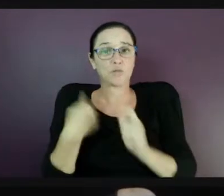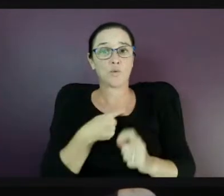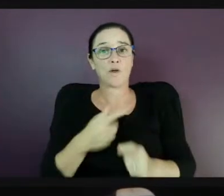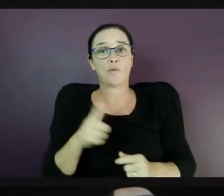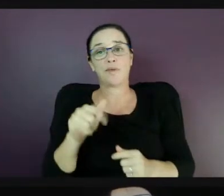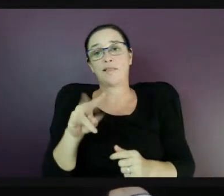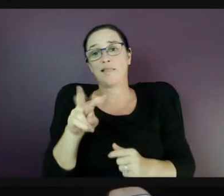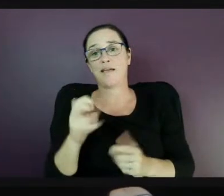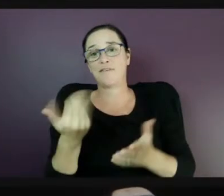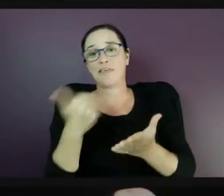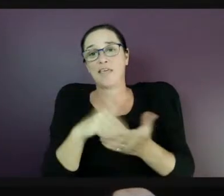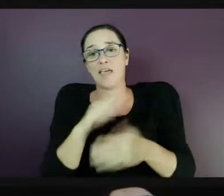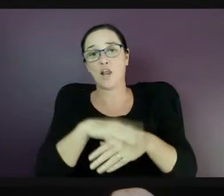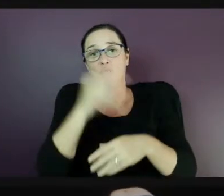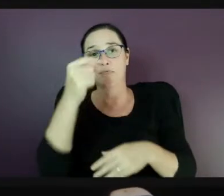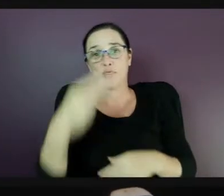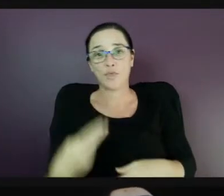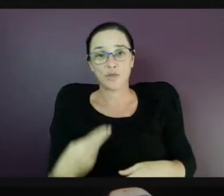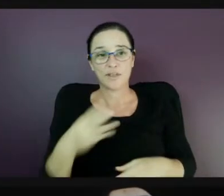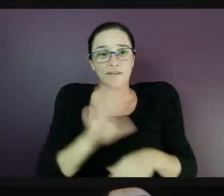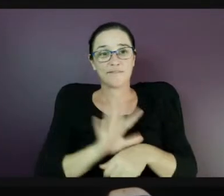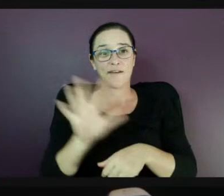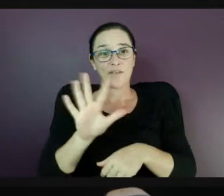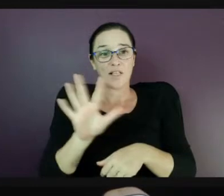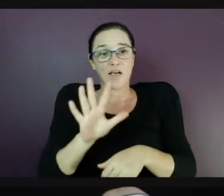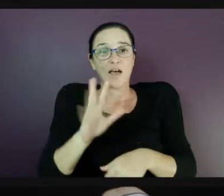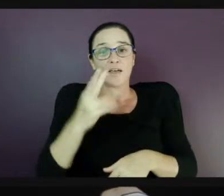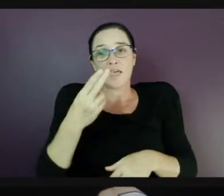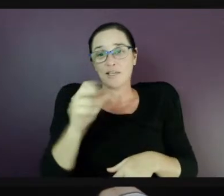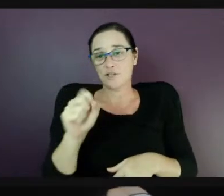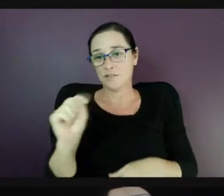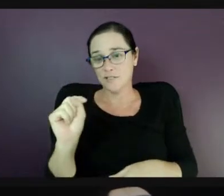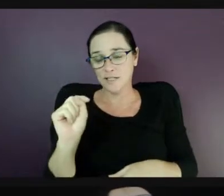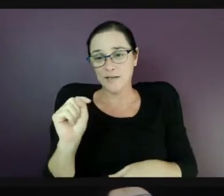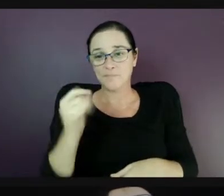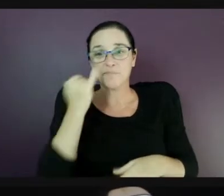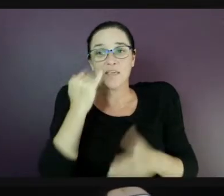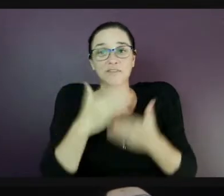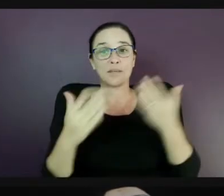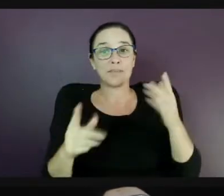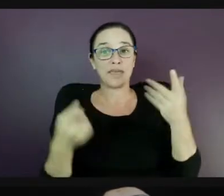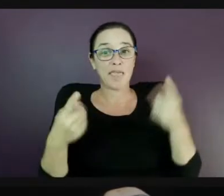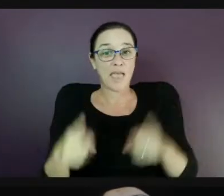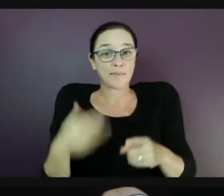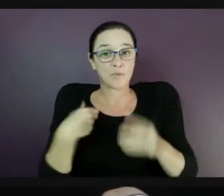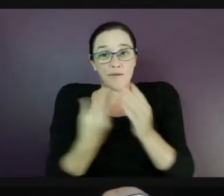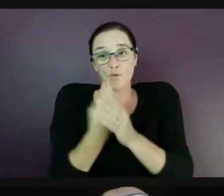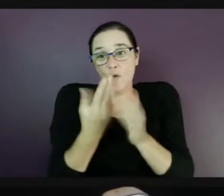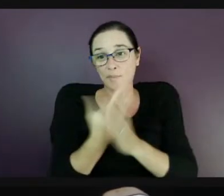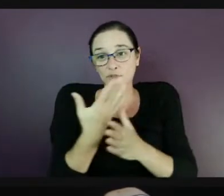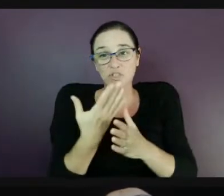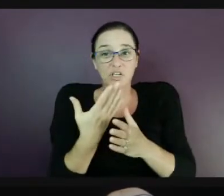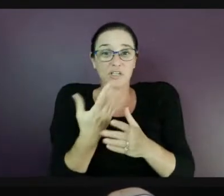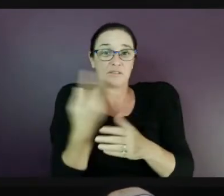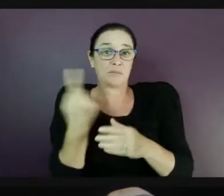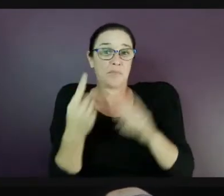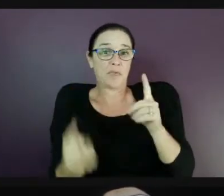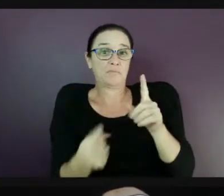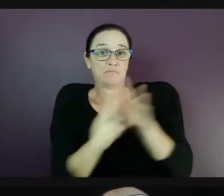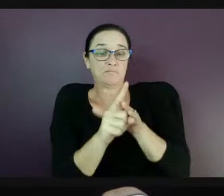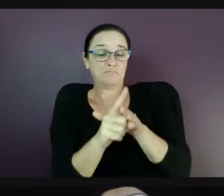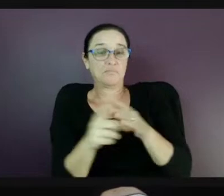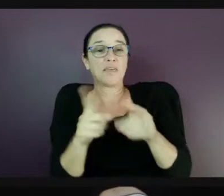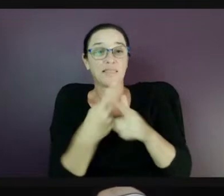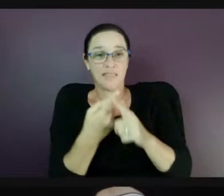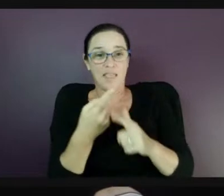Thursday, every Thursday at 5 p.m. Hawaii Standard Time. If something happens, we get an eruption, something like that, we will go live again and